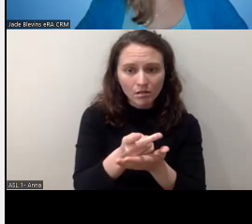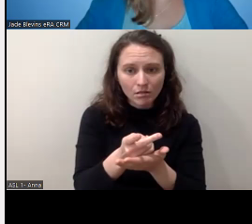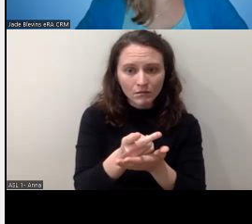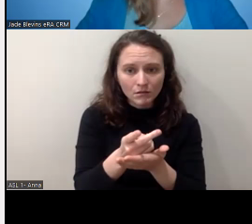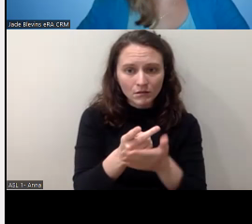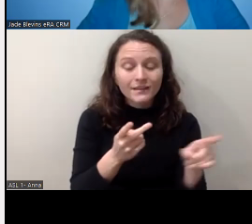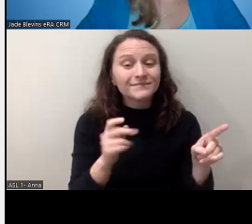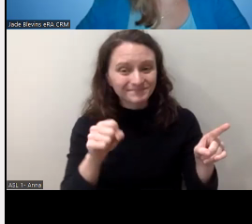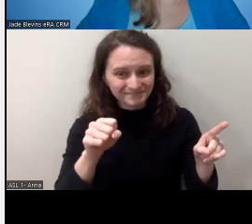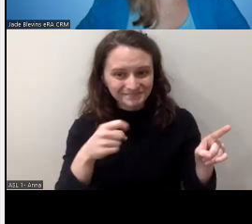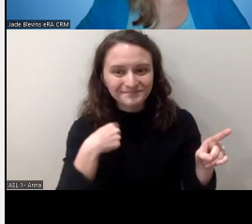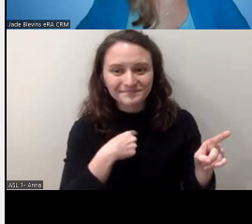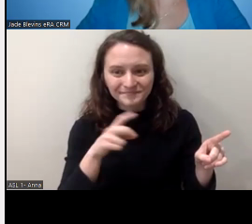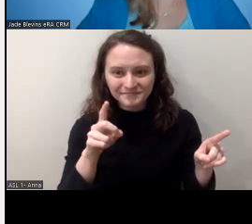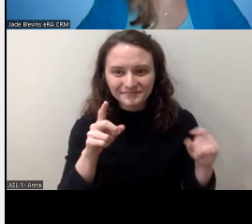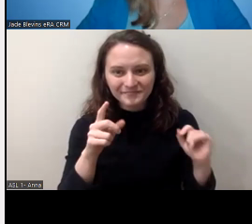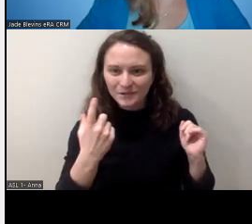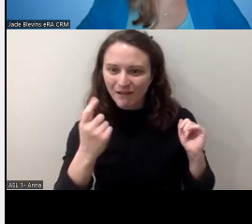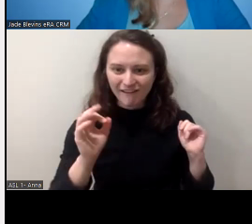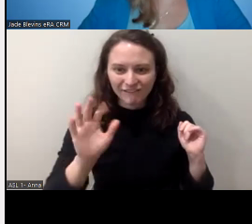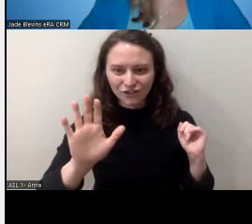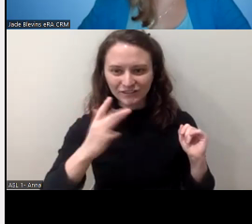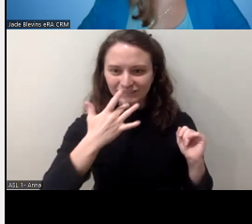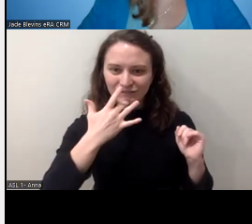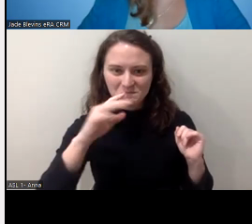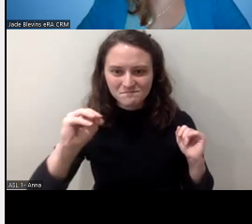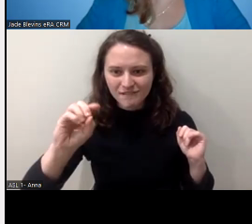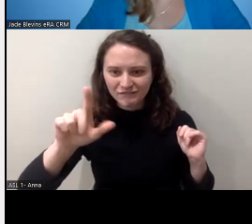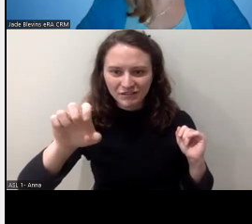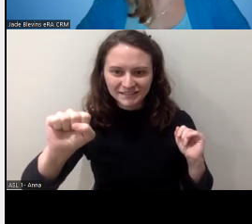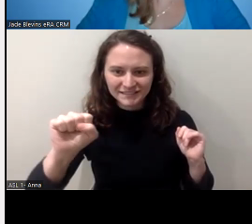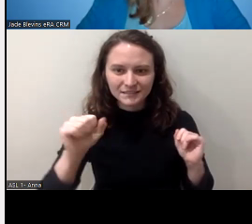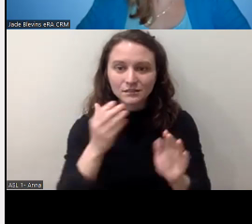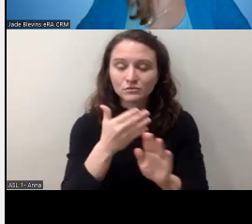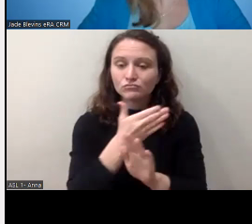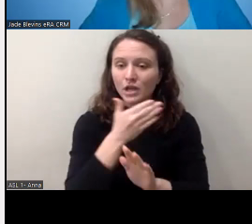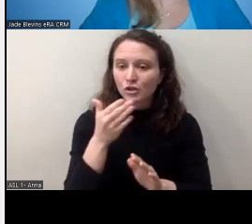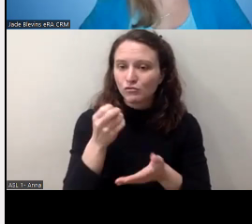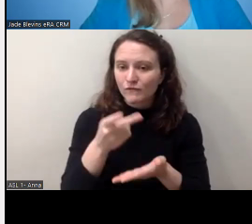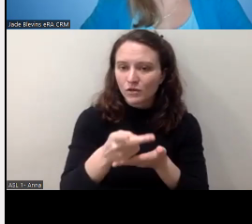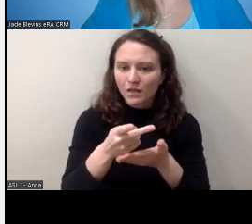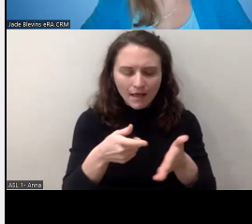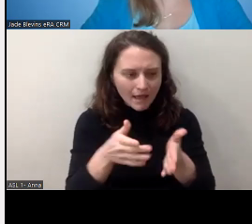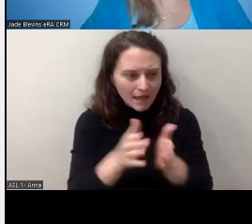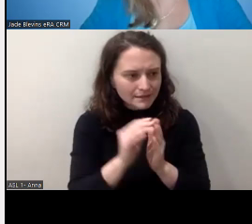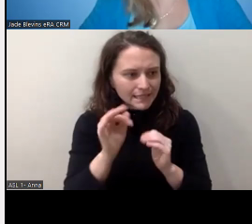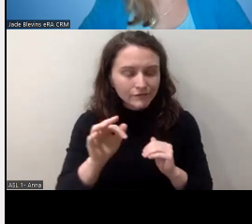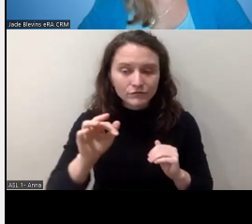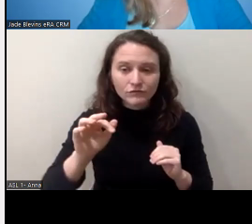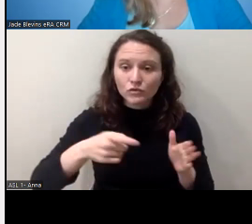did have a prior, one of her favorite modules, prior approval, asking whether it was required or